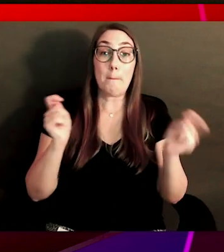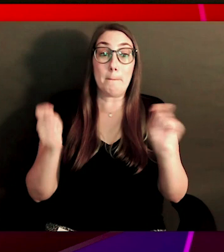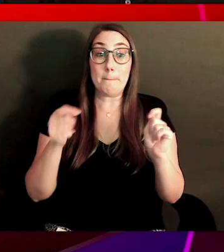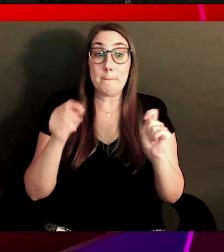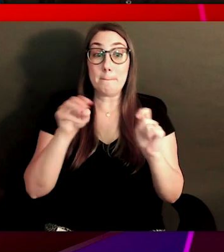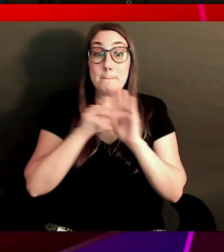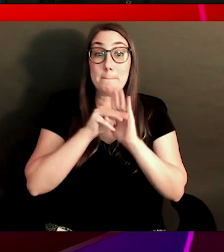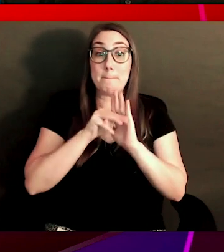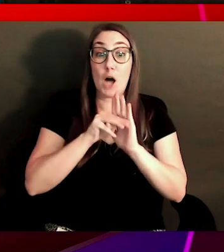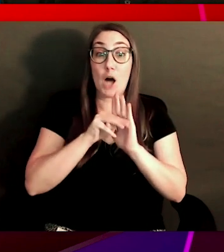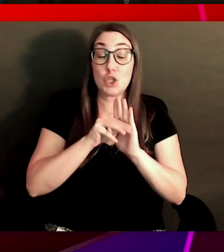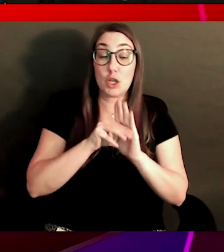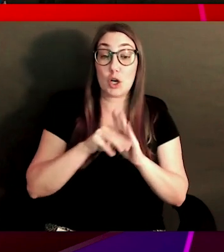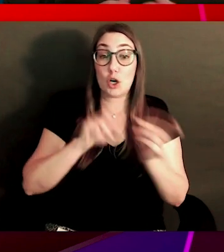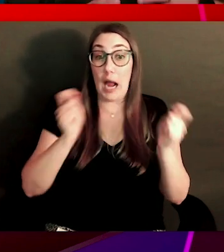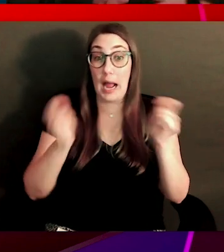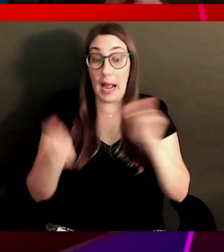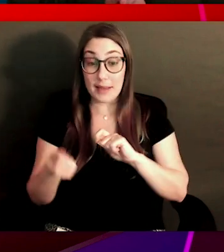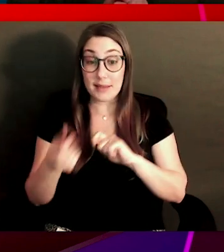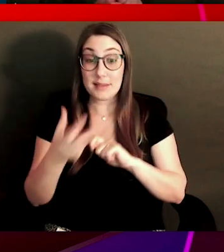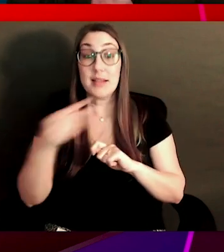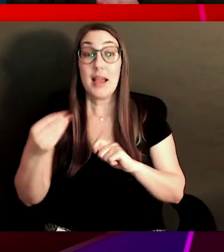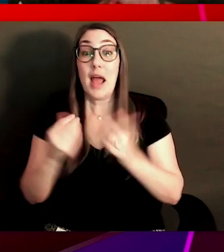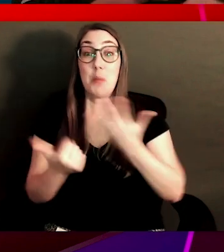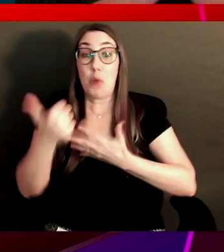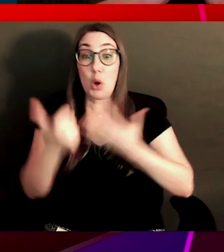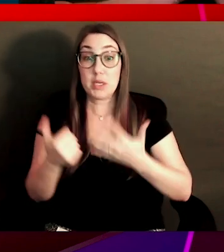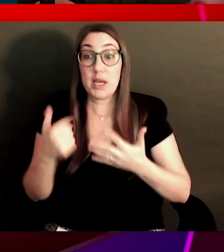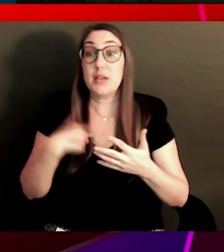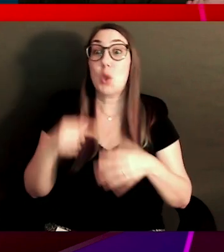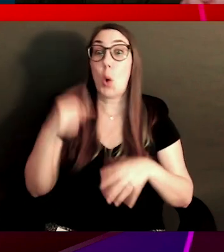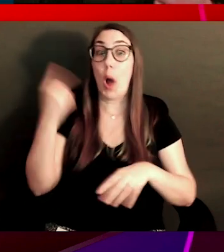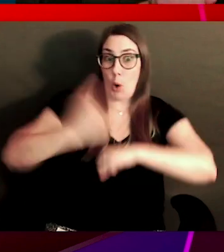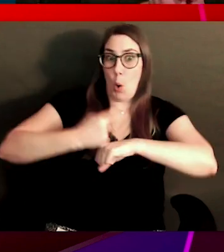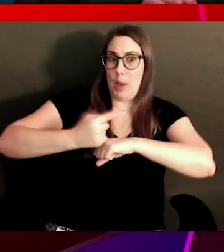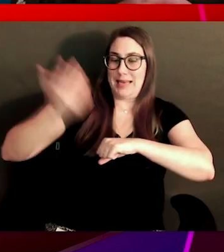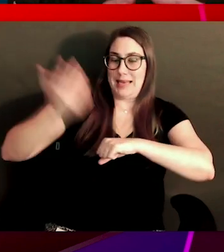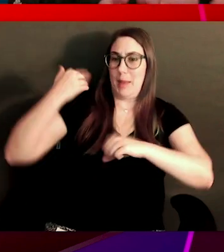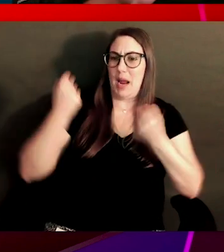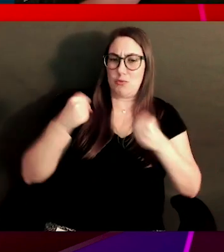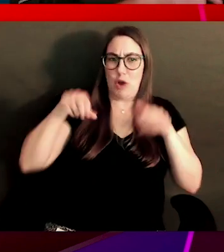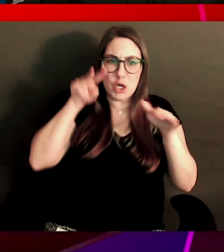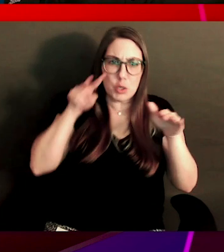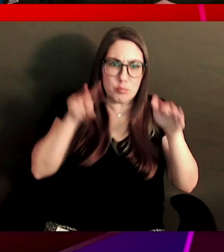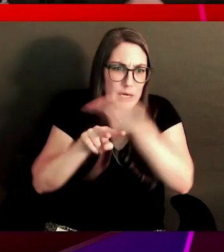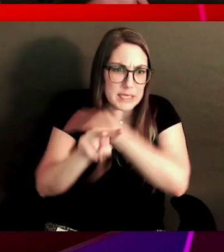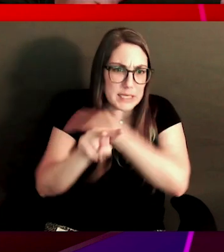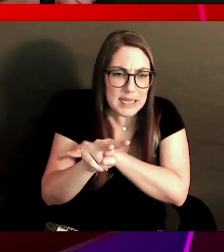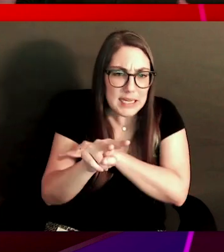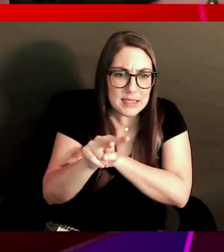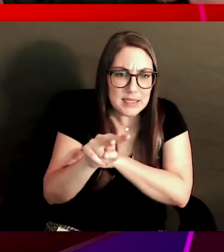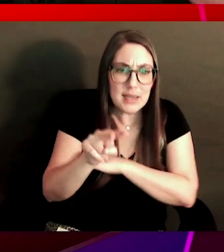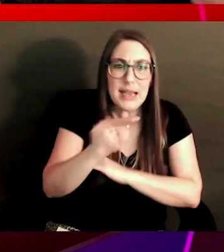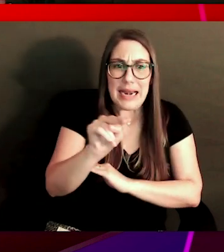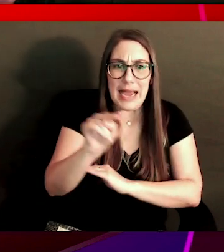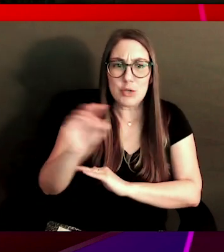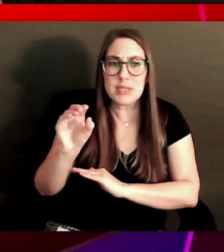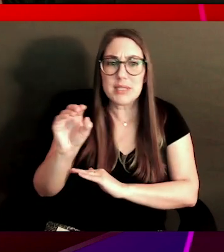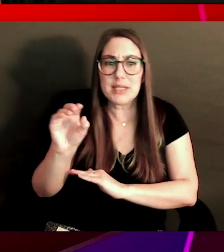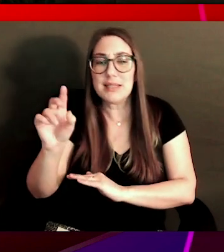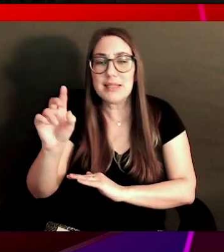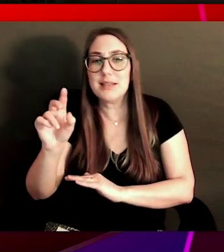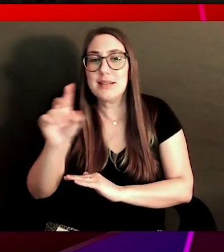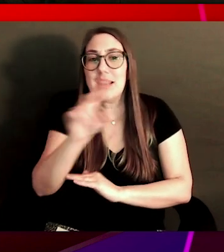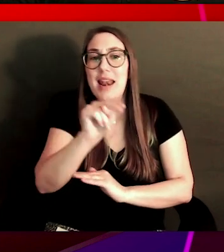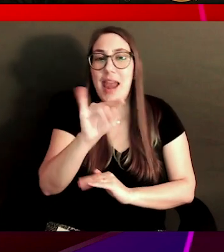I have a variable known as days back. I'm trying to predict that nitrogen dioxide concentration from 2 days ago, but what if I wanted the job to be able to